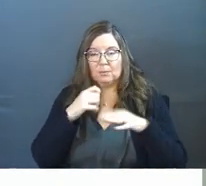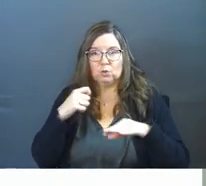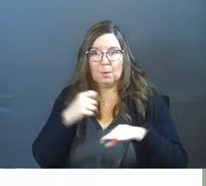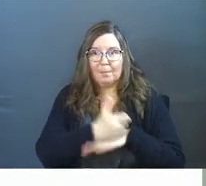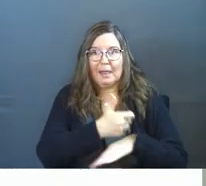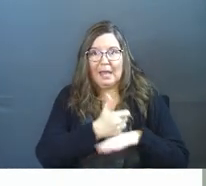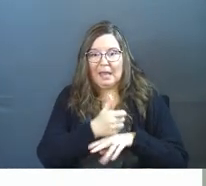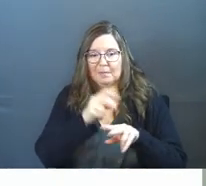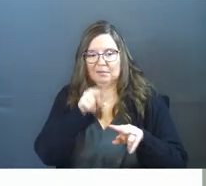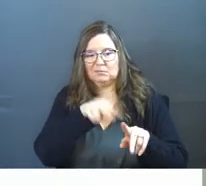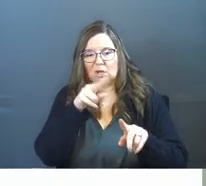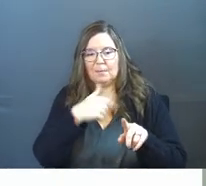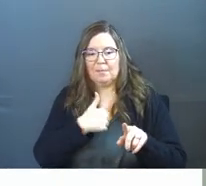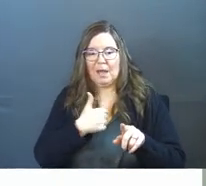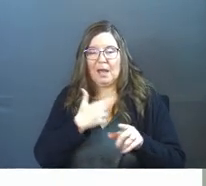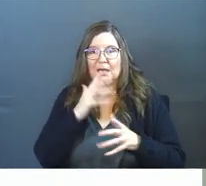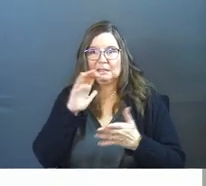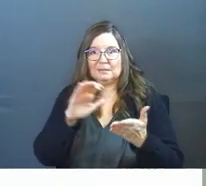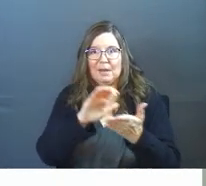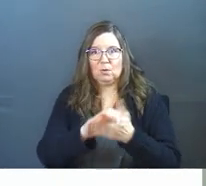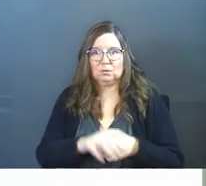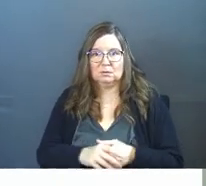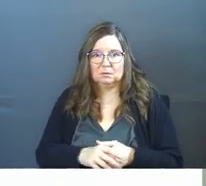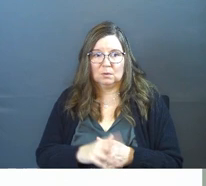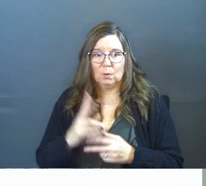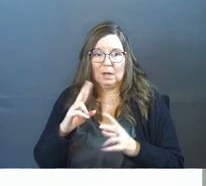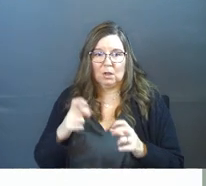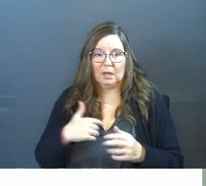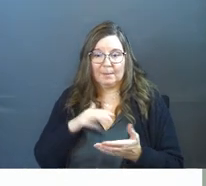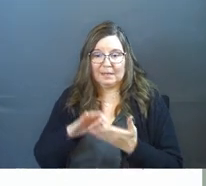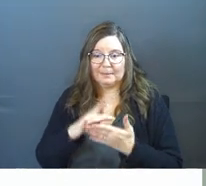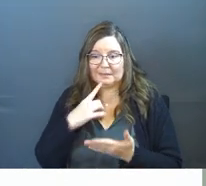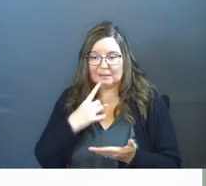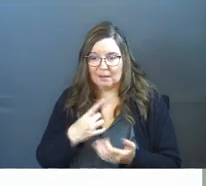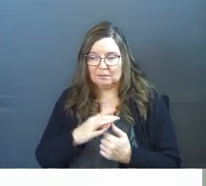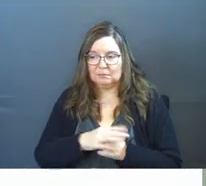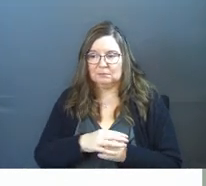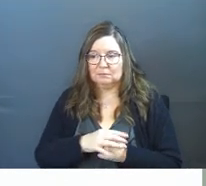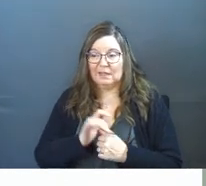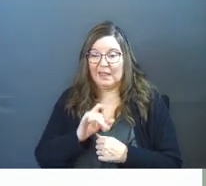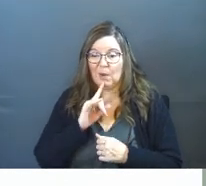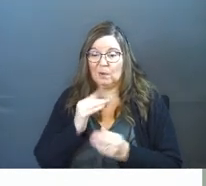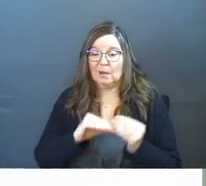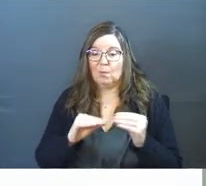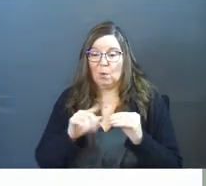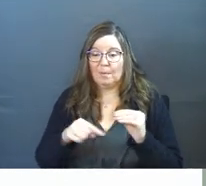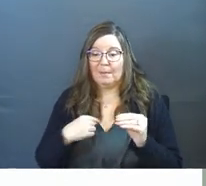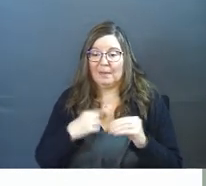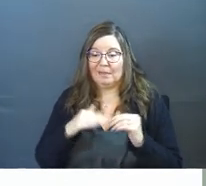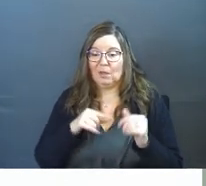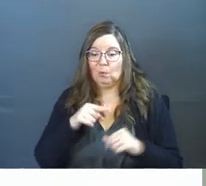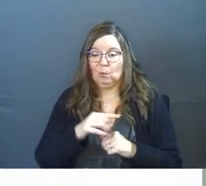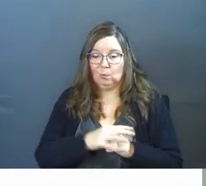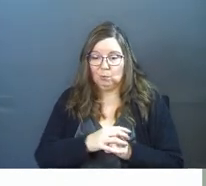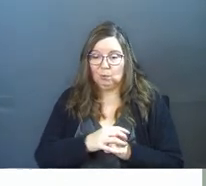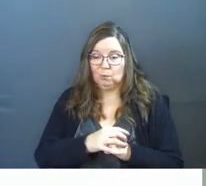blame and judge my spouse? Man, when do I need to look at my spouse and go, that was way more about me than it was